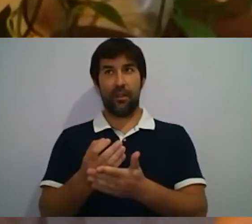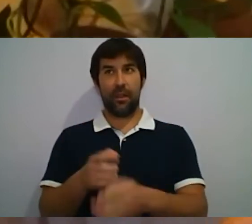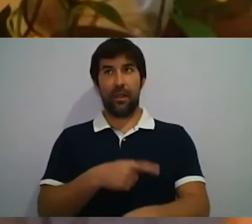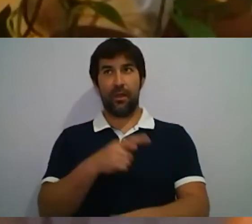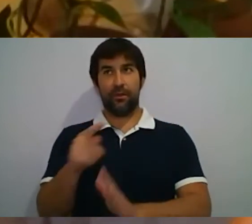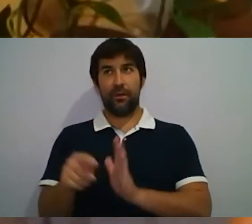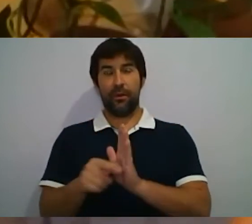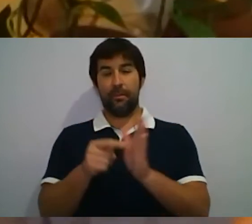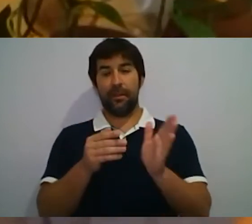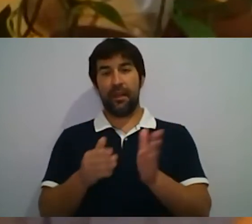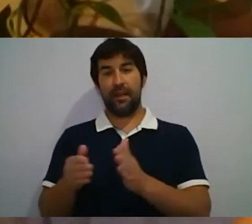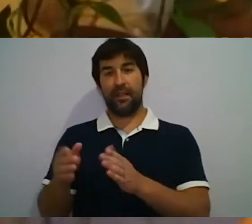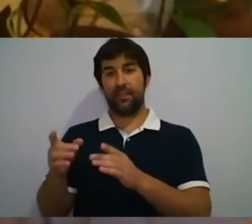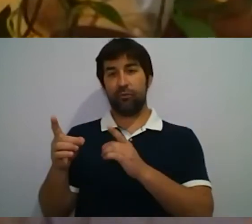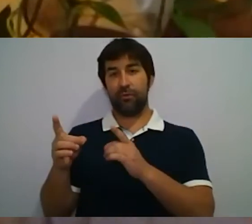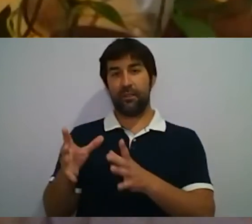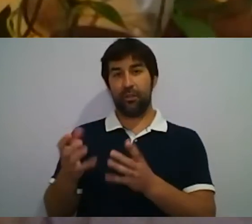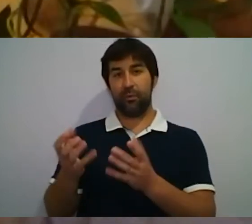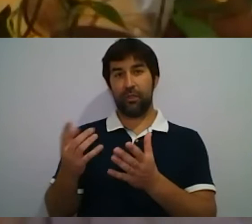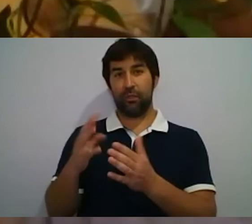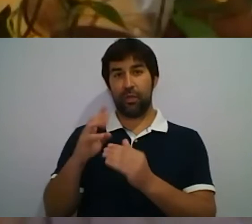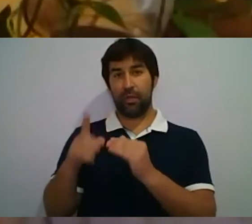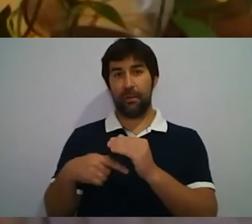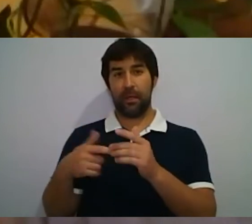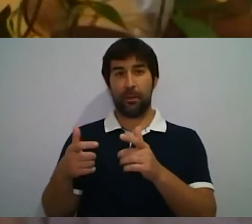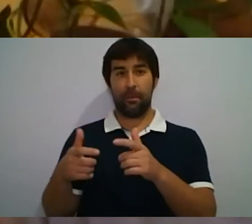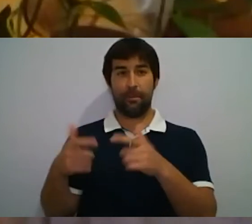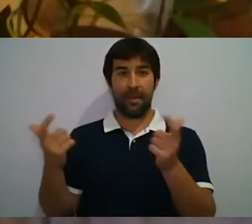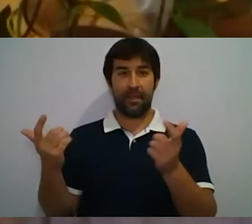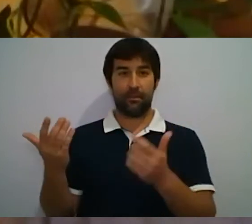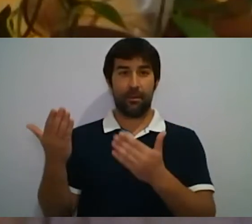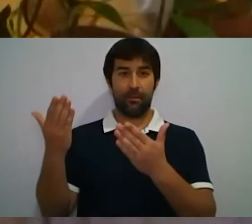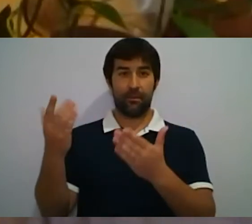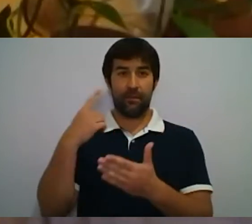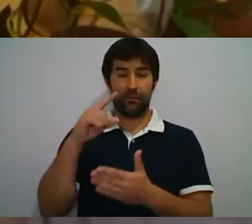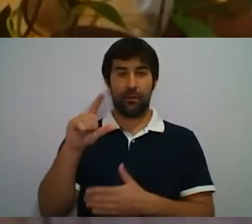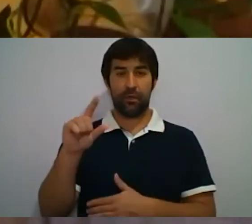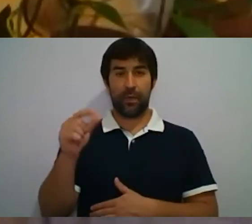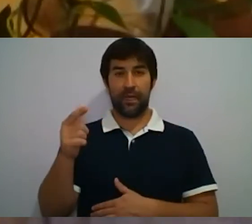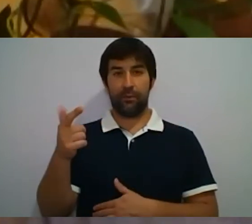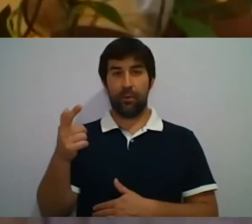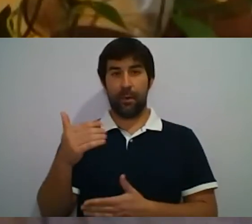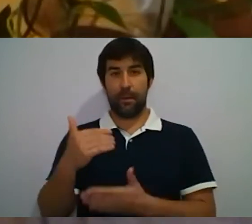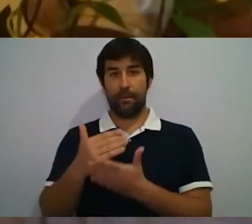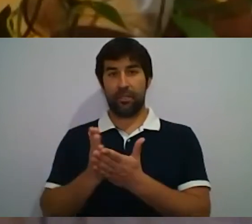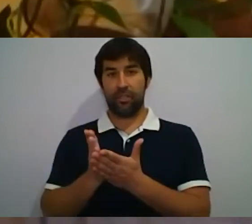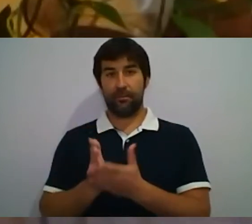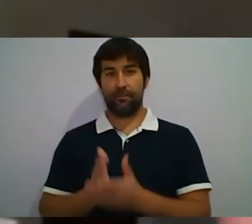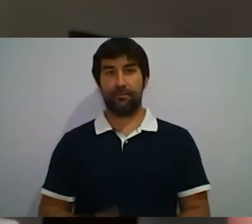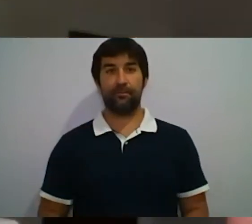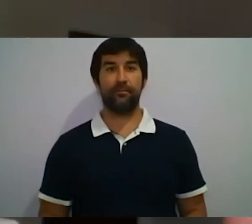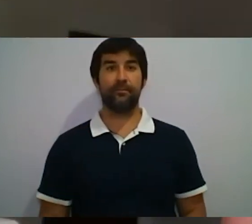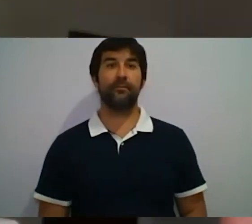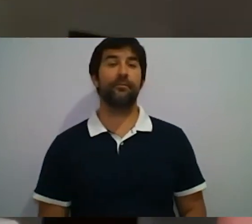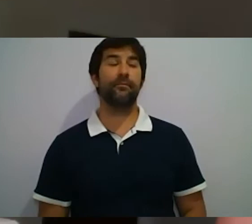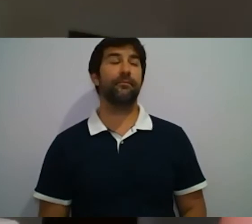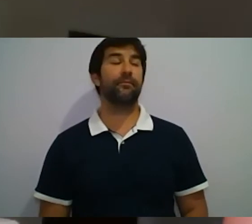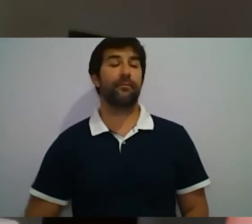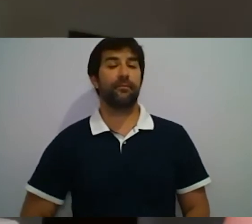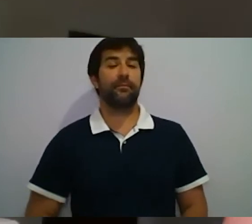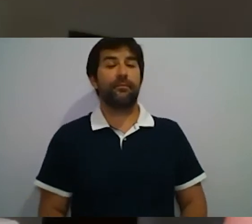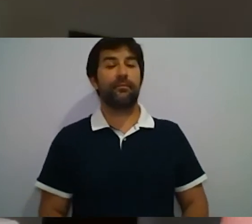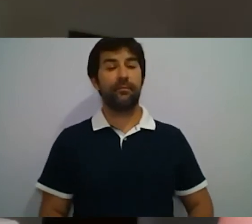into the hopper to try and prioritize those slopes that come in. And then finally, we do